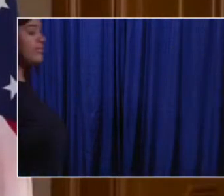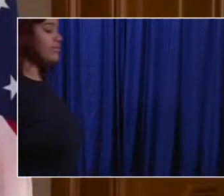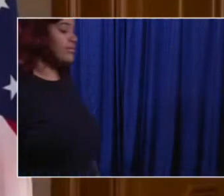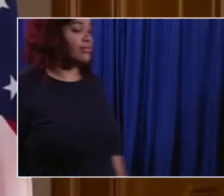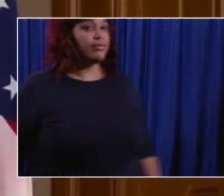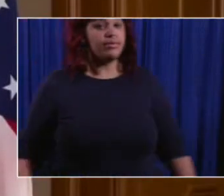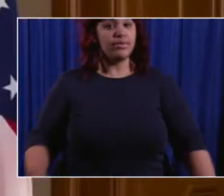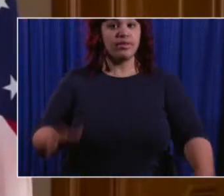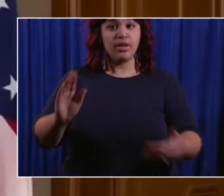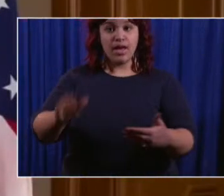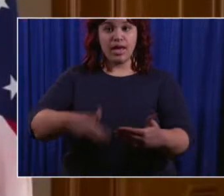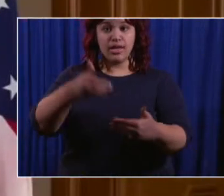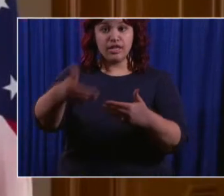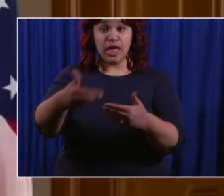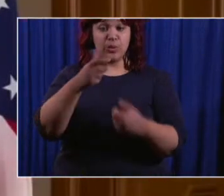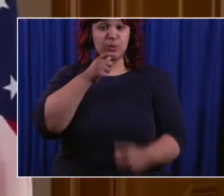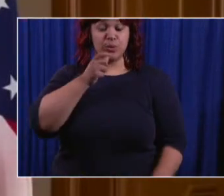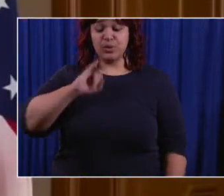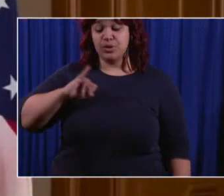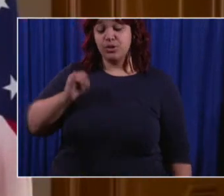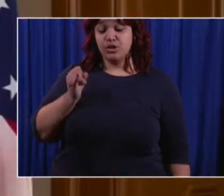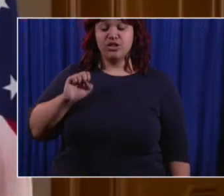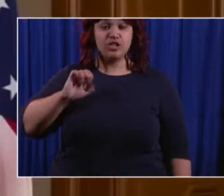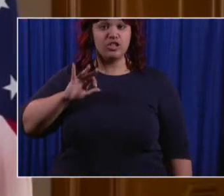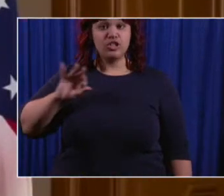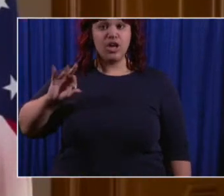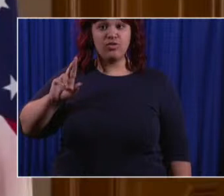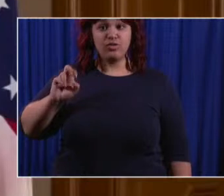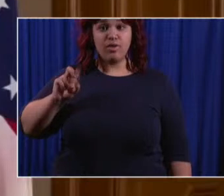Next question is from Jeff Reddick at WSYX in Columbus.